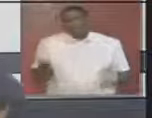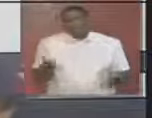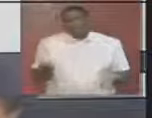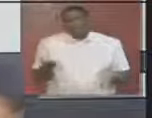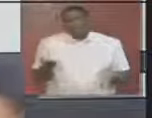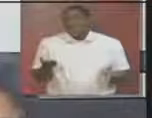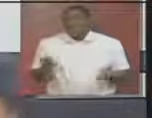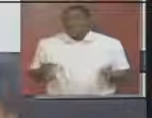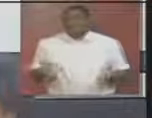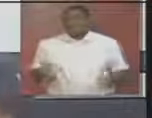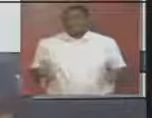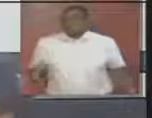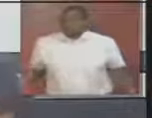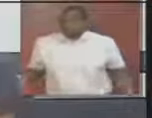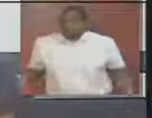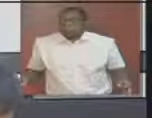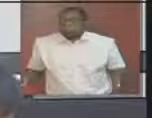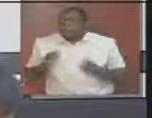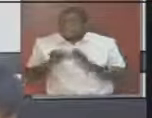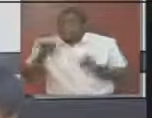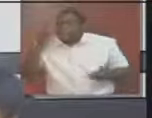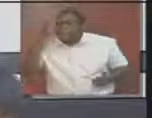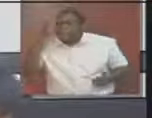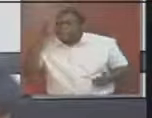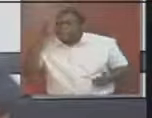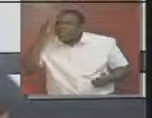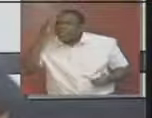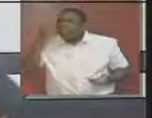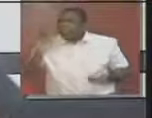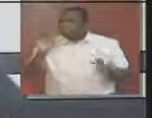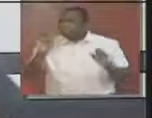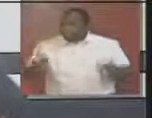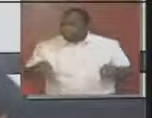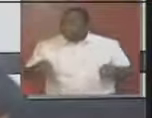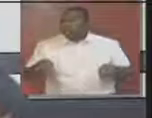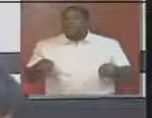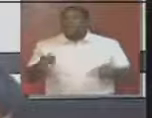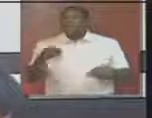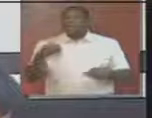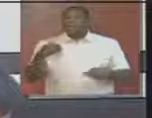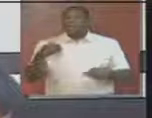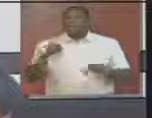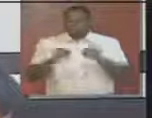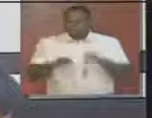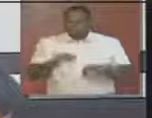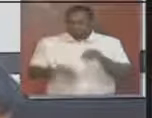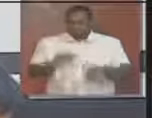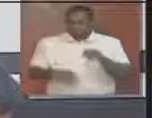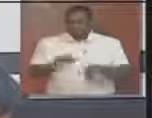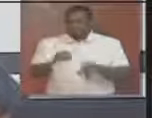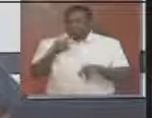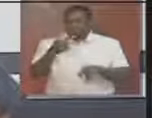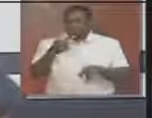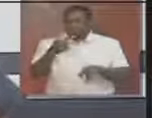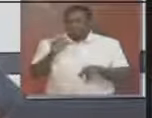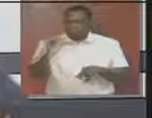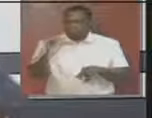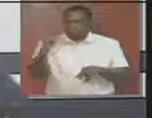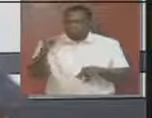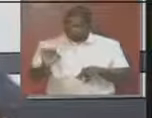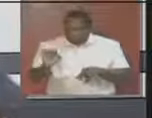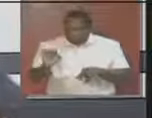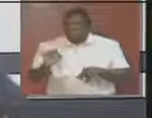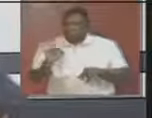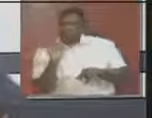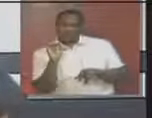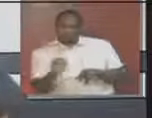can determine if you are obese by you can Google formulae where you input your weight and your height and a number comes